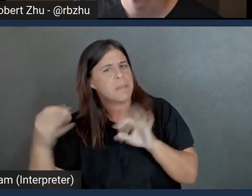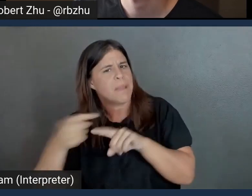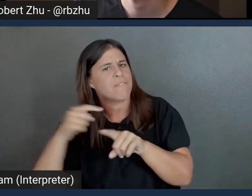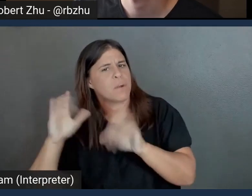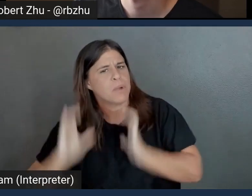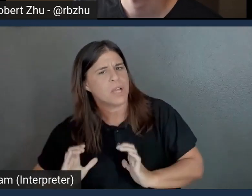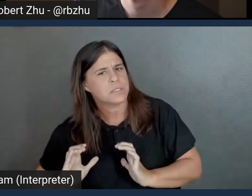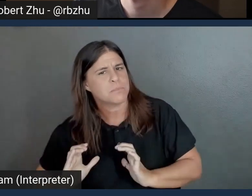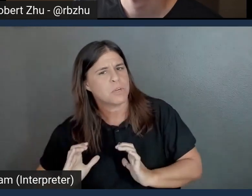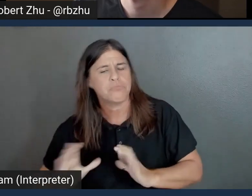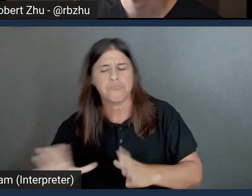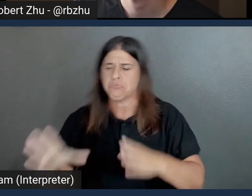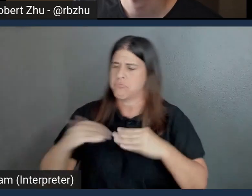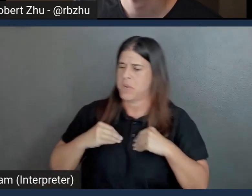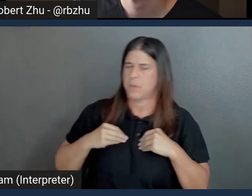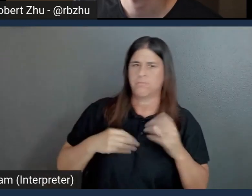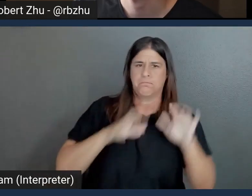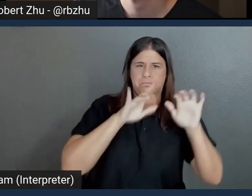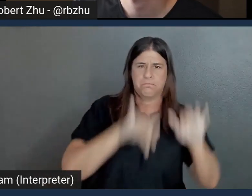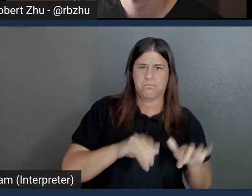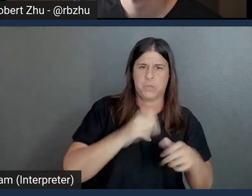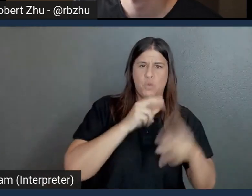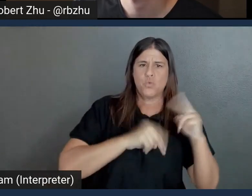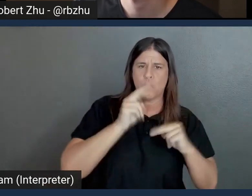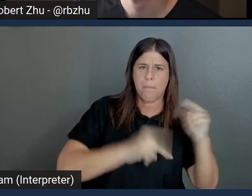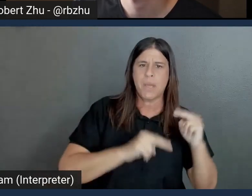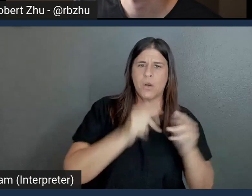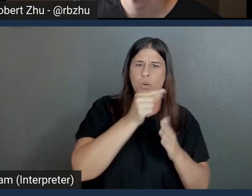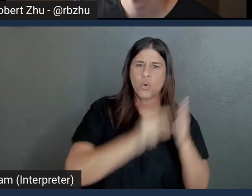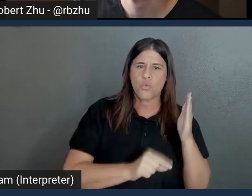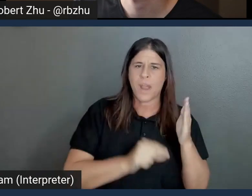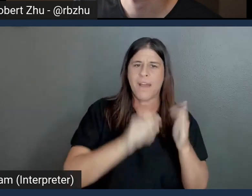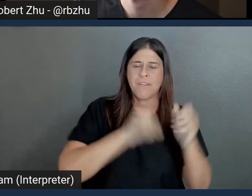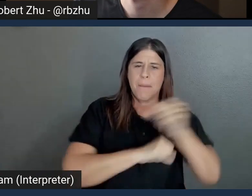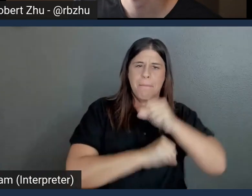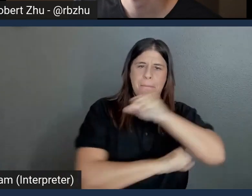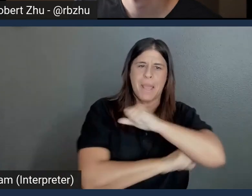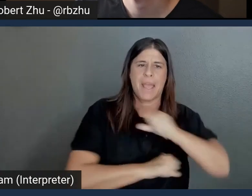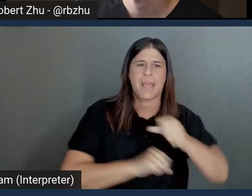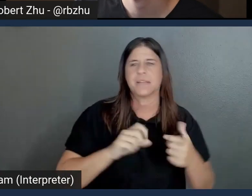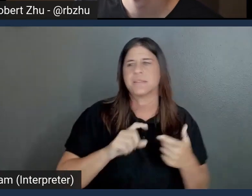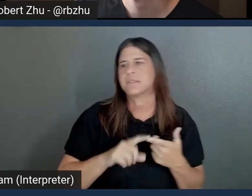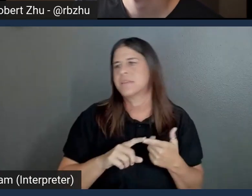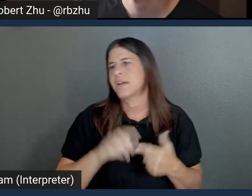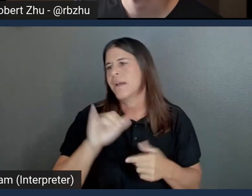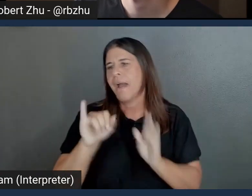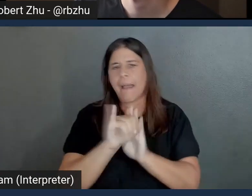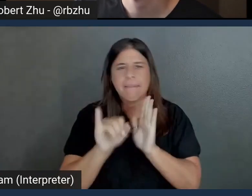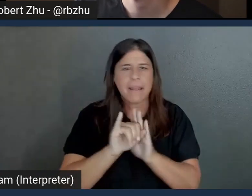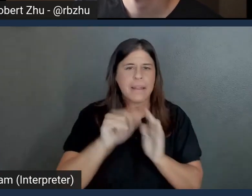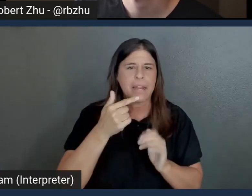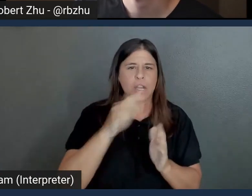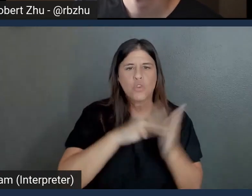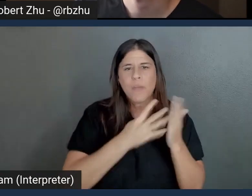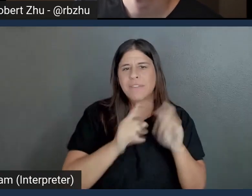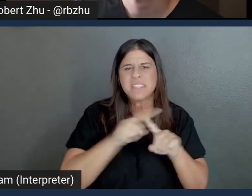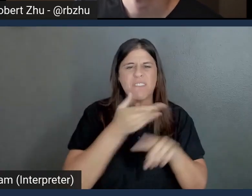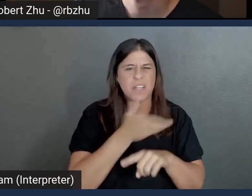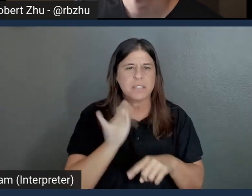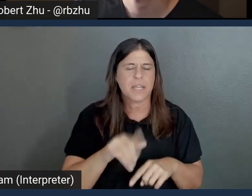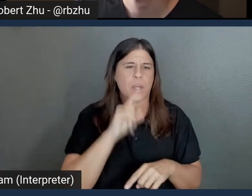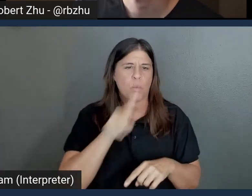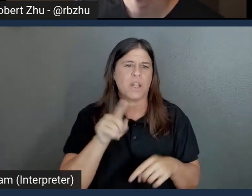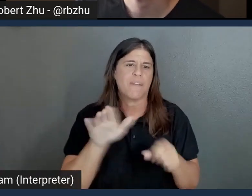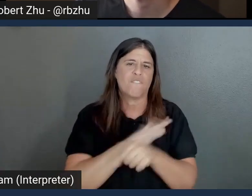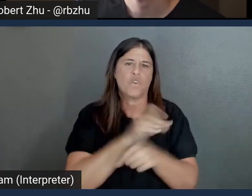really giving them the tools they need to build, graph-based applications like knowledge graphs, identity graphs, and fraud graphs on top of, our fully